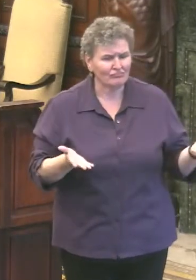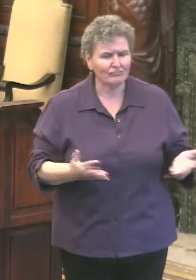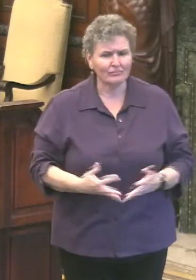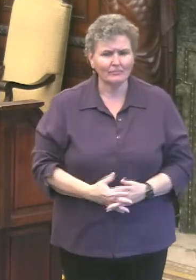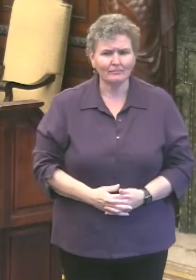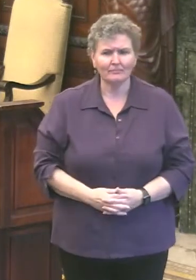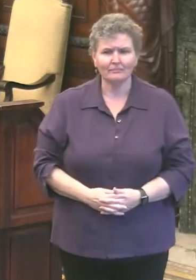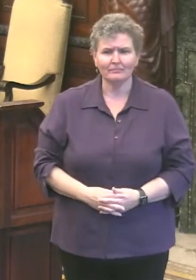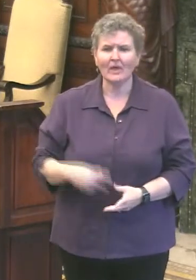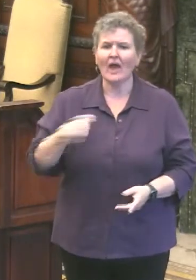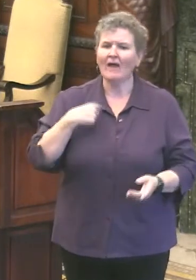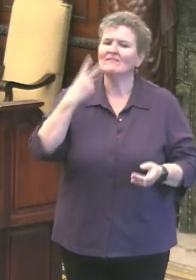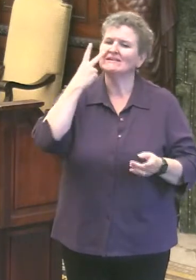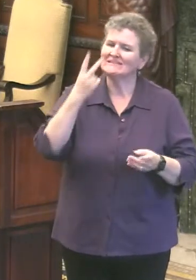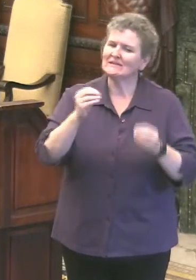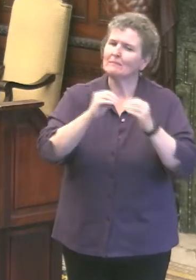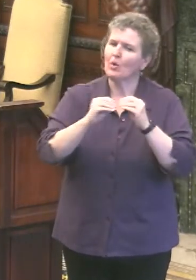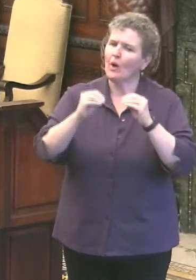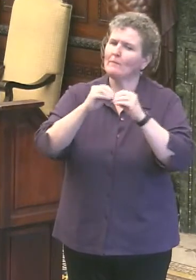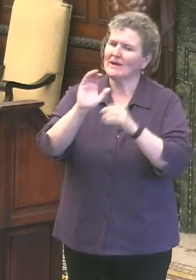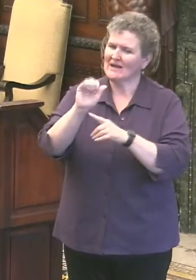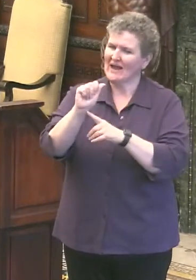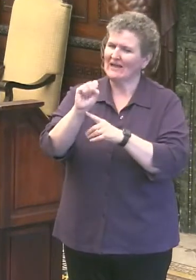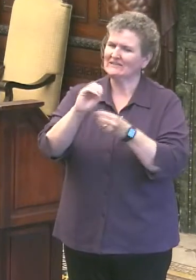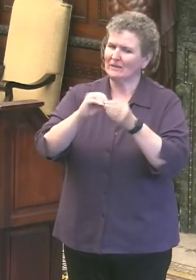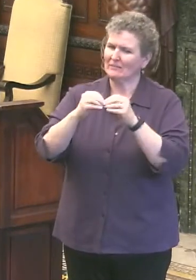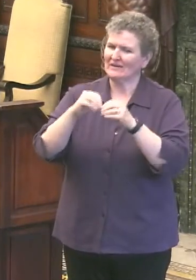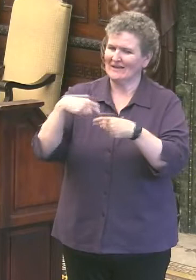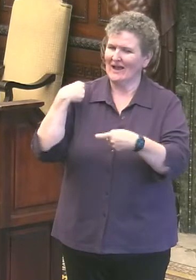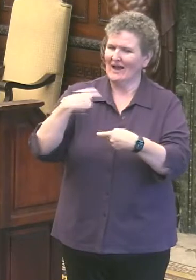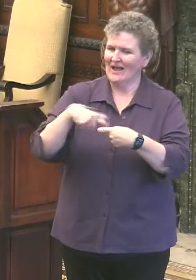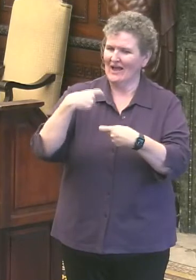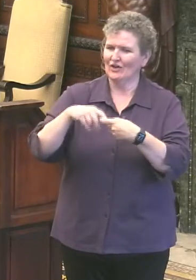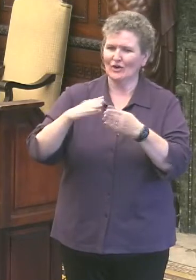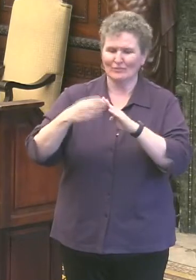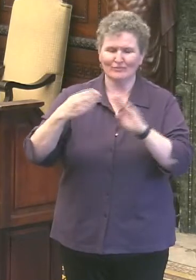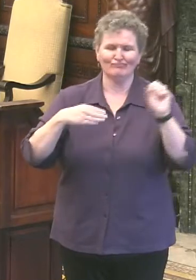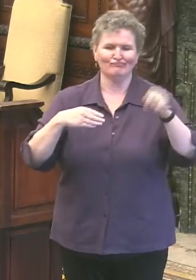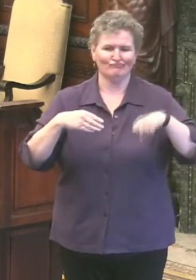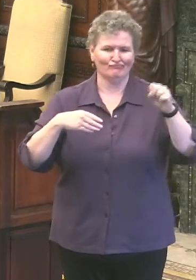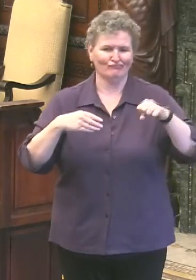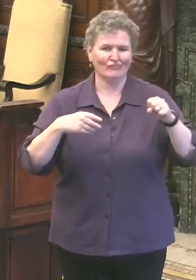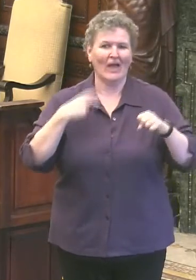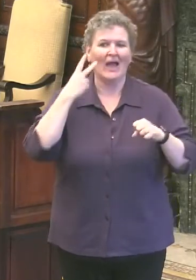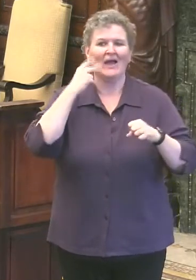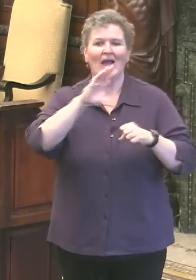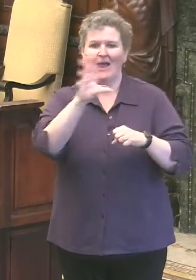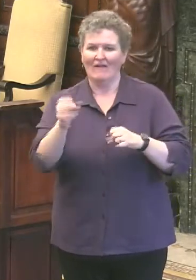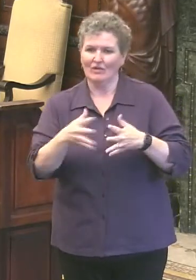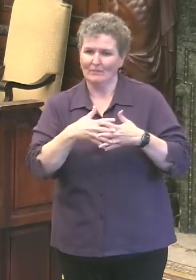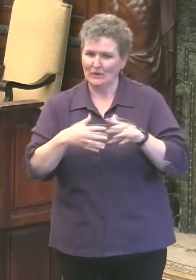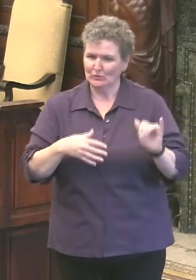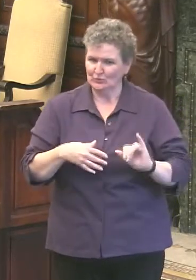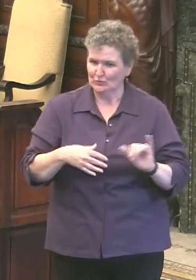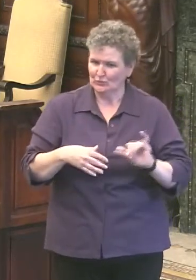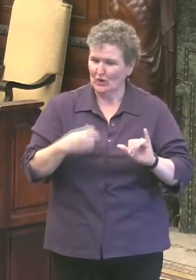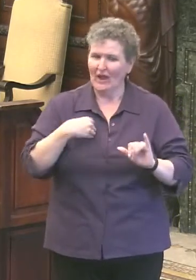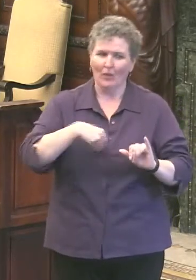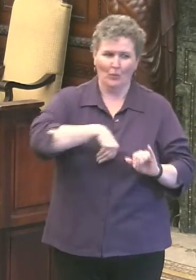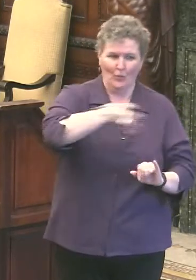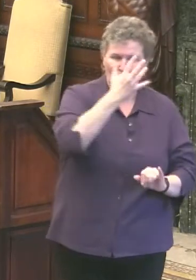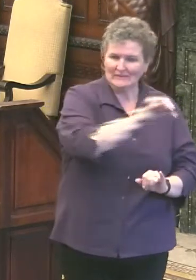seen higher case rates in Latinos, higher case rates in African Americans and in whites. This has to do with